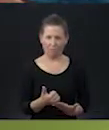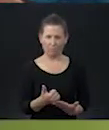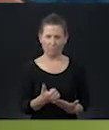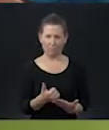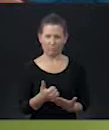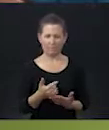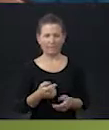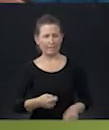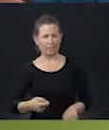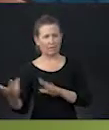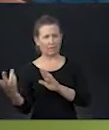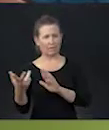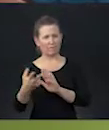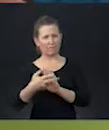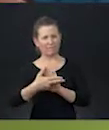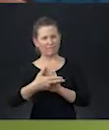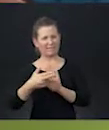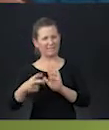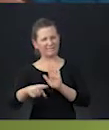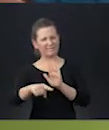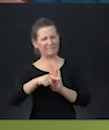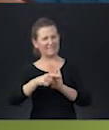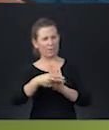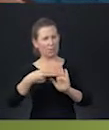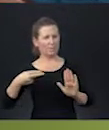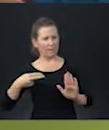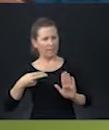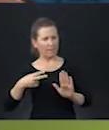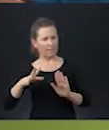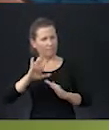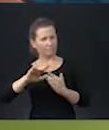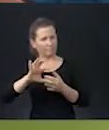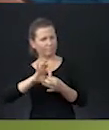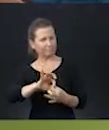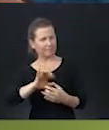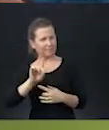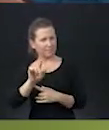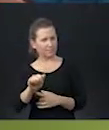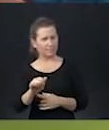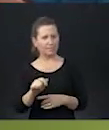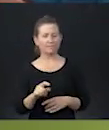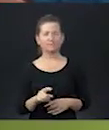help in erasing the stereotypes and stigma surrounding disabilities.